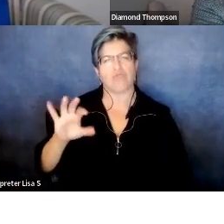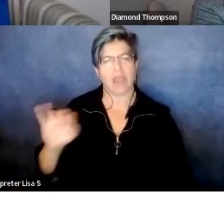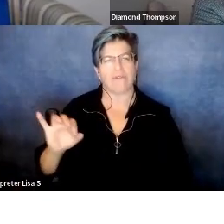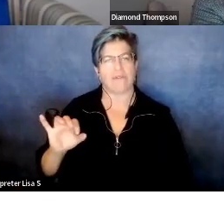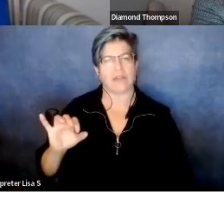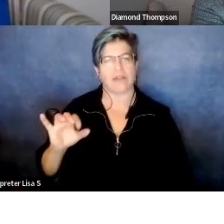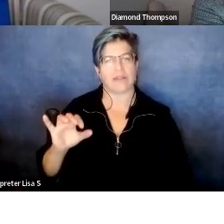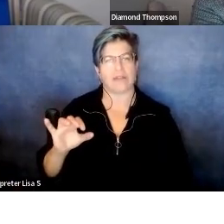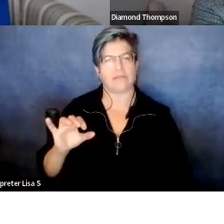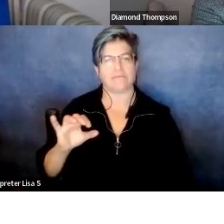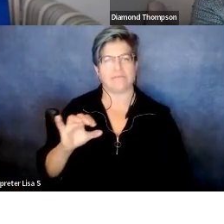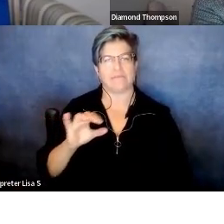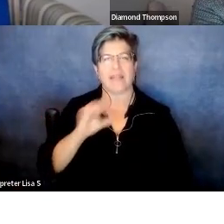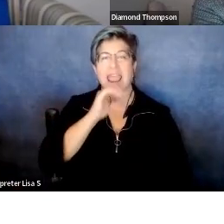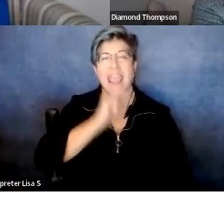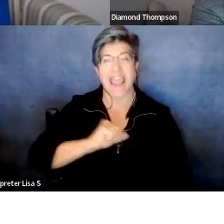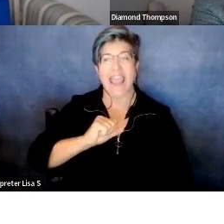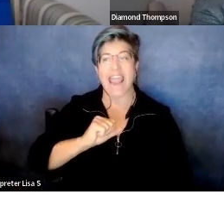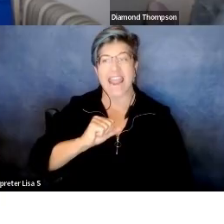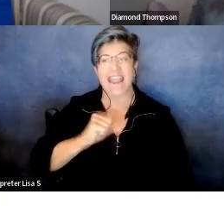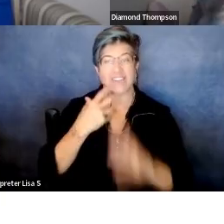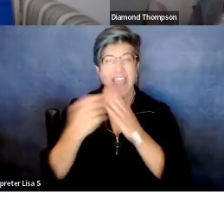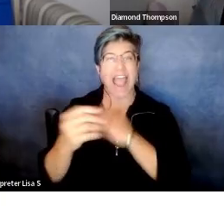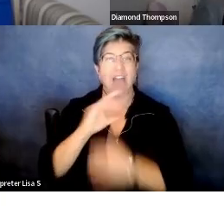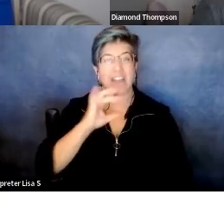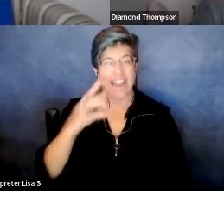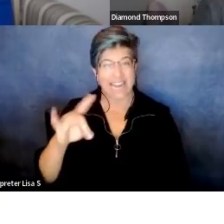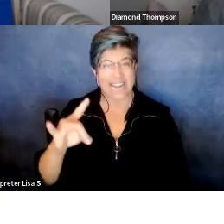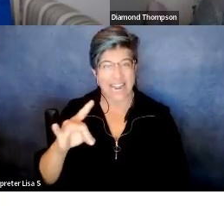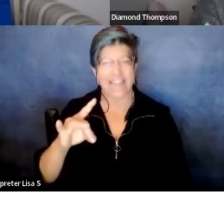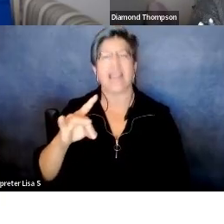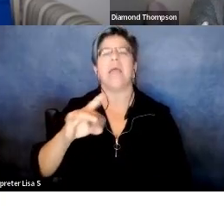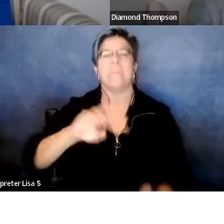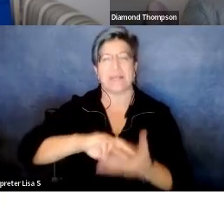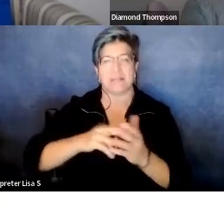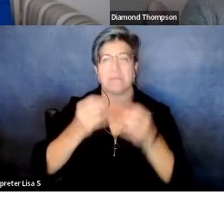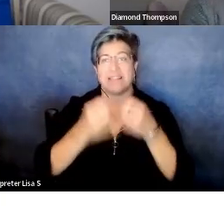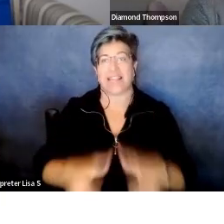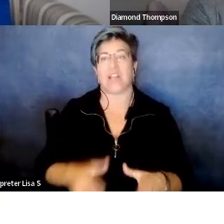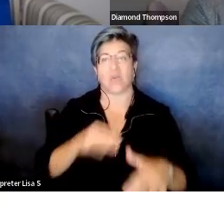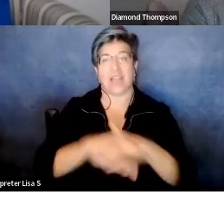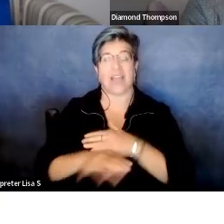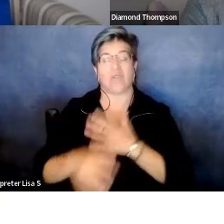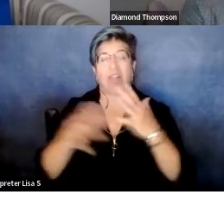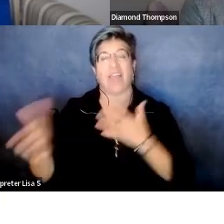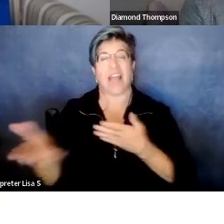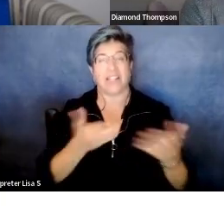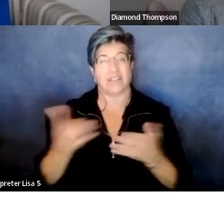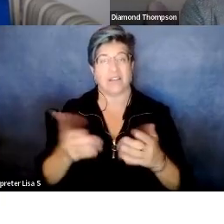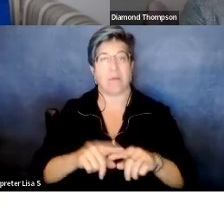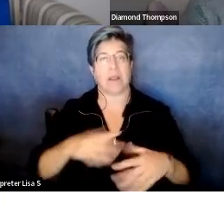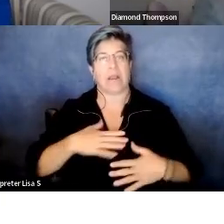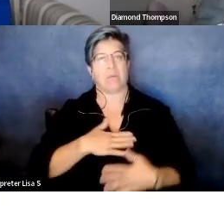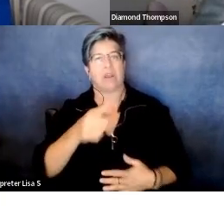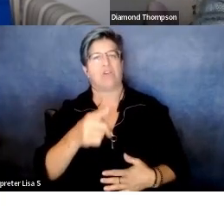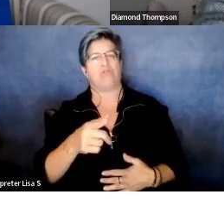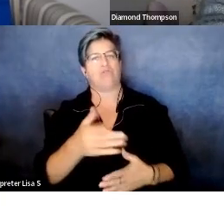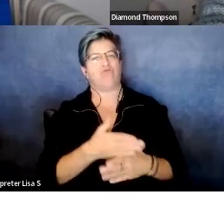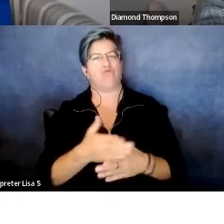access to a lot of these services. But I appreciate that you shared with us interaction with the APC at